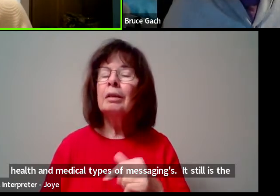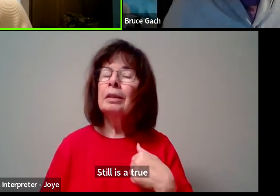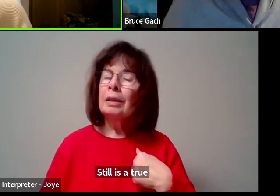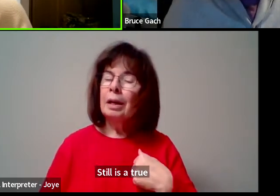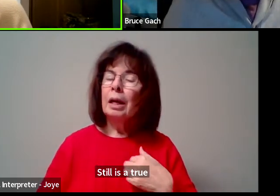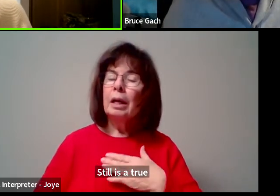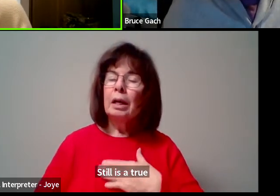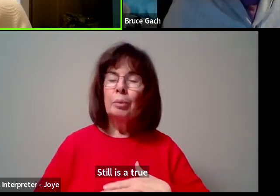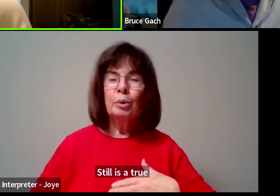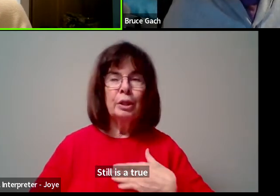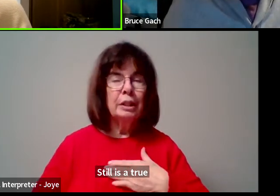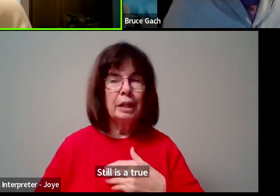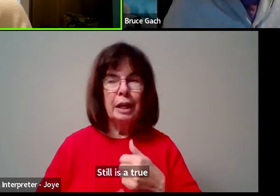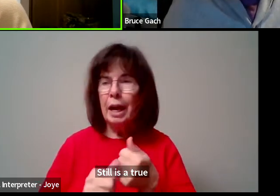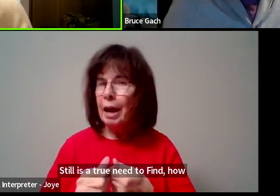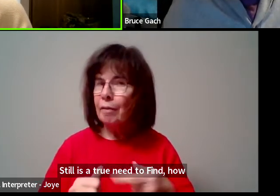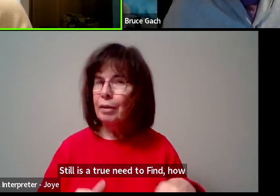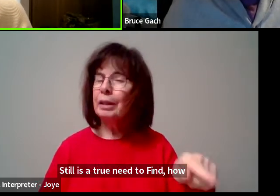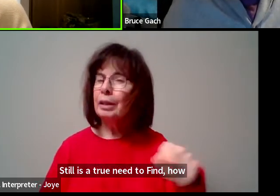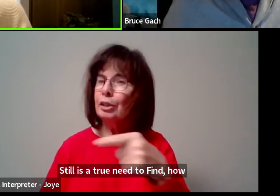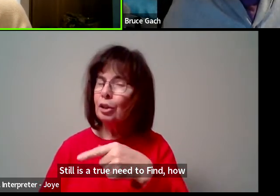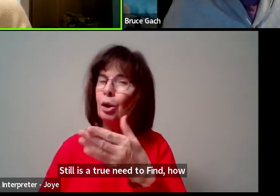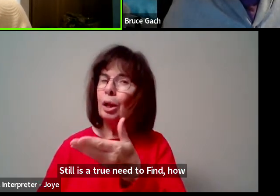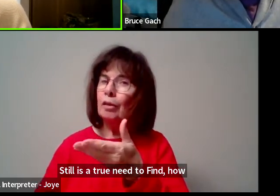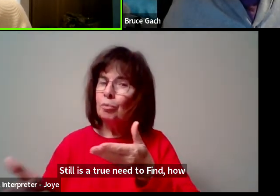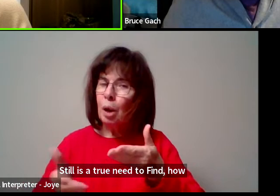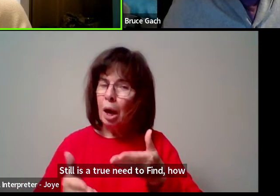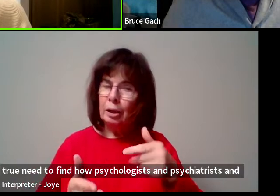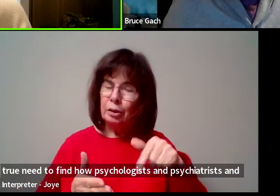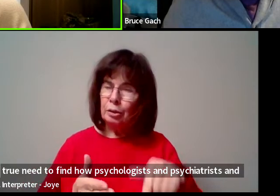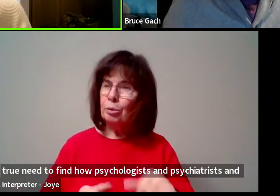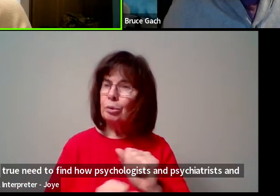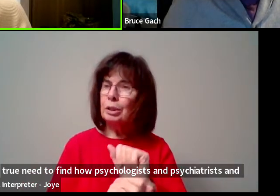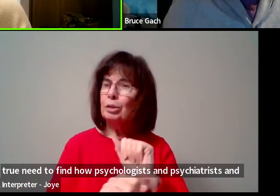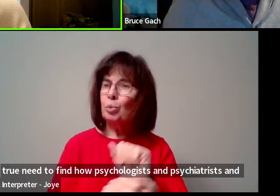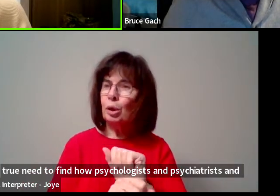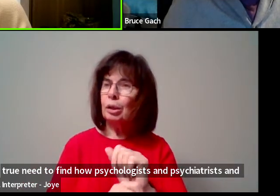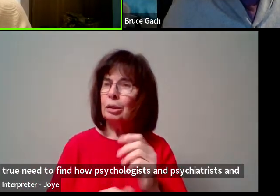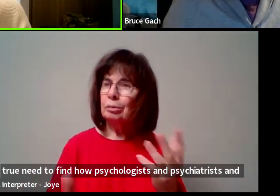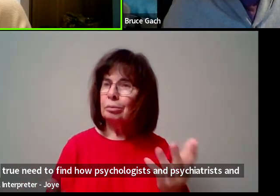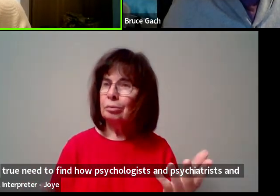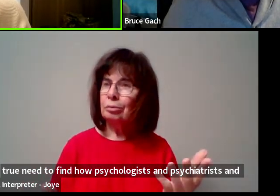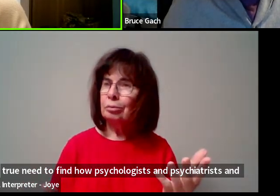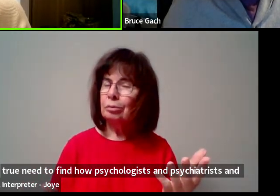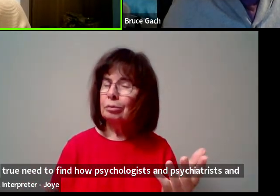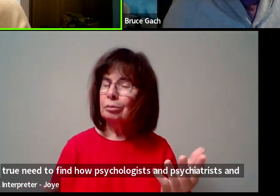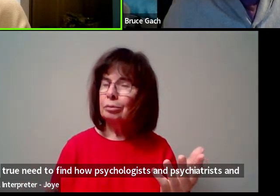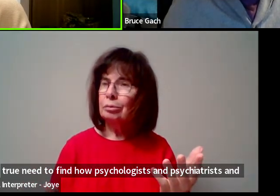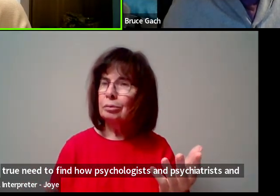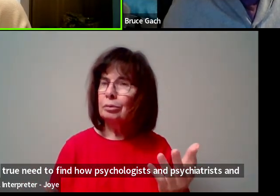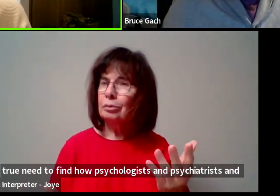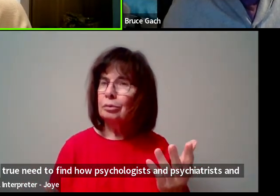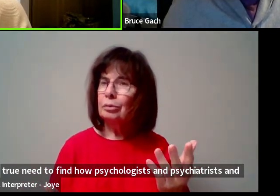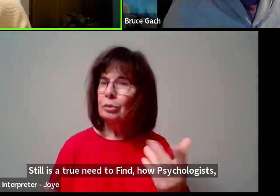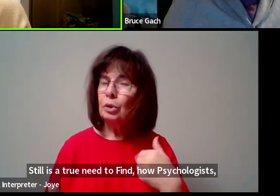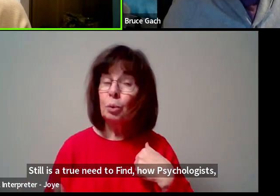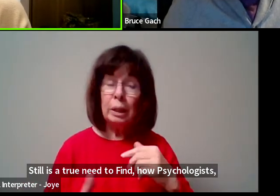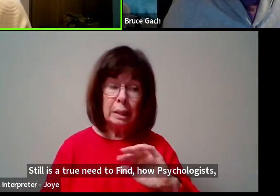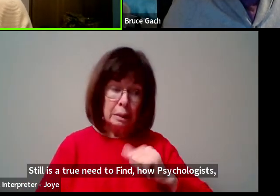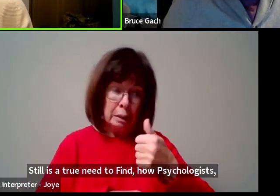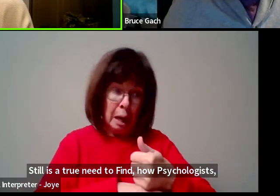appreciate everything that you all bring to this work. And we launched this